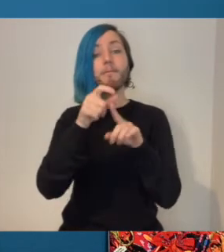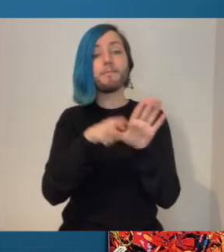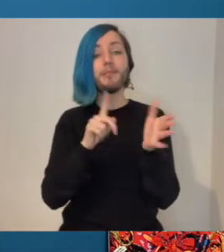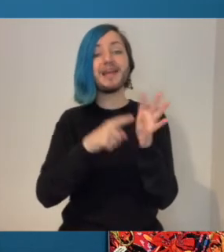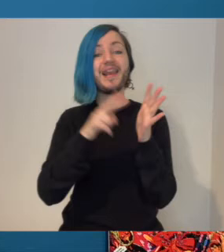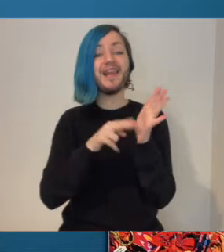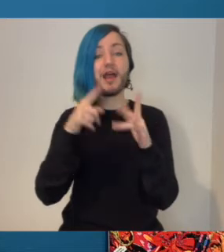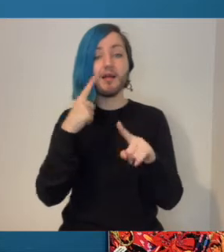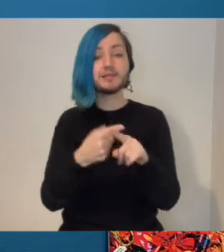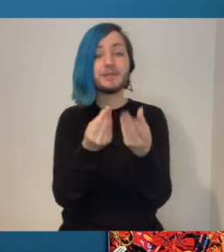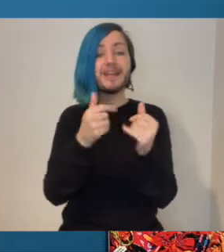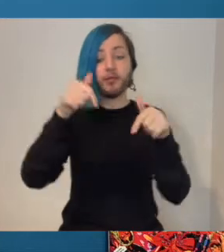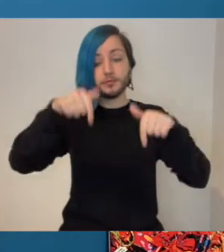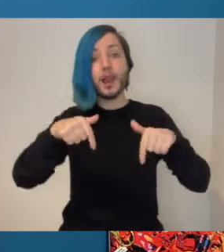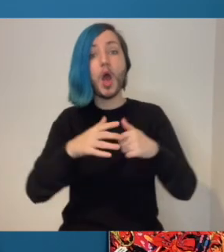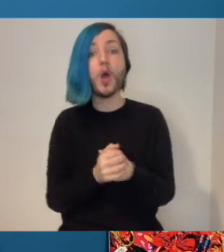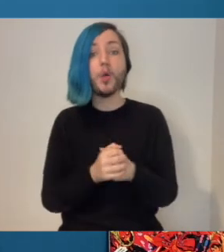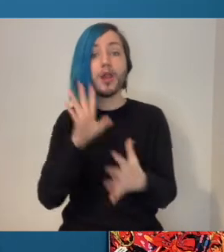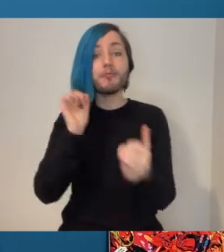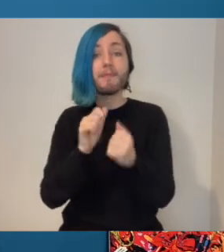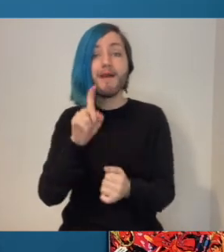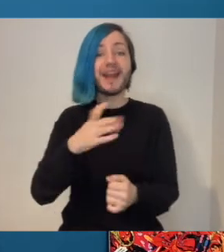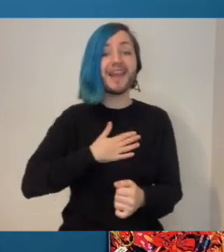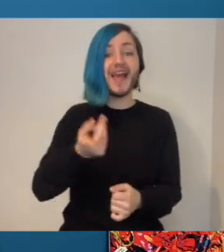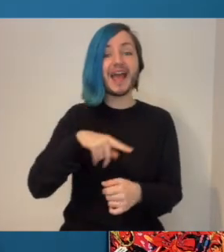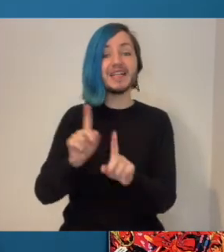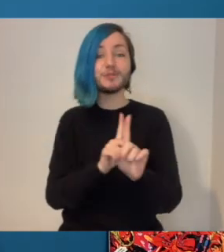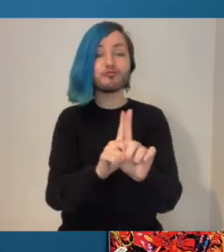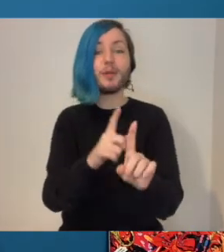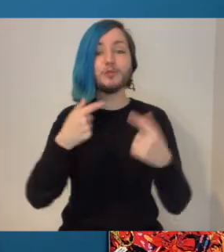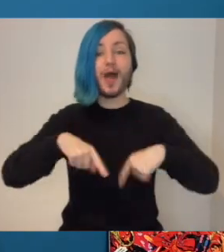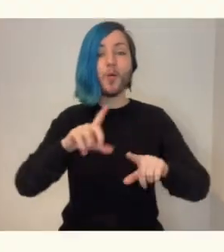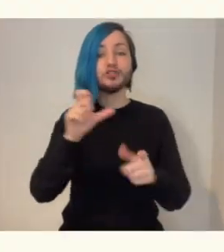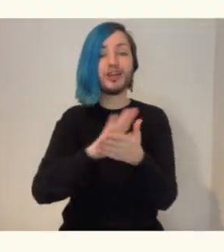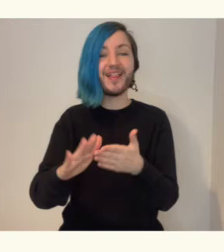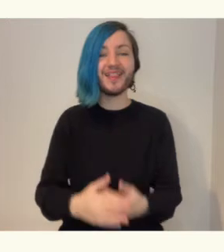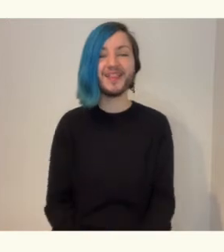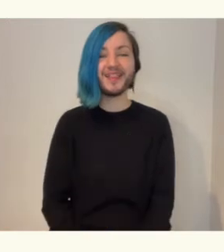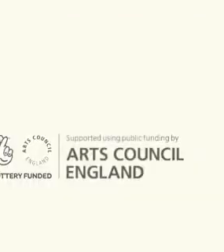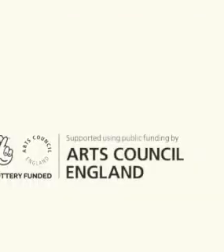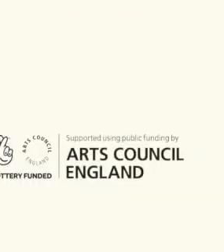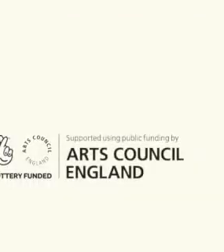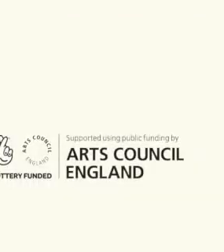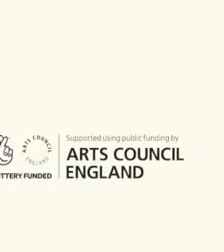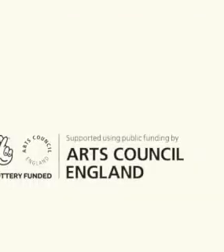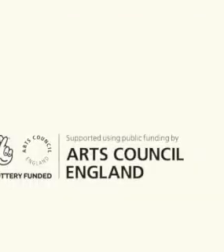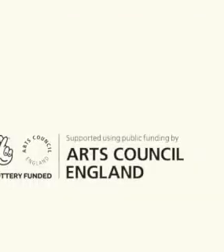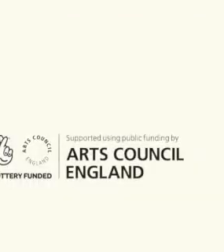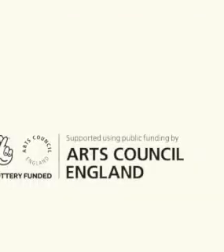Lennox. You can find the materials list below and don't forget to hit like and subscribe to our channel.